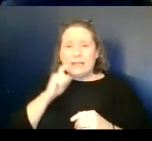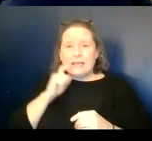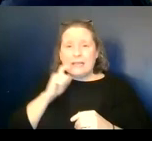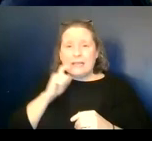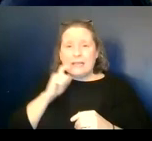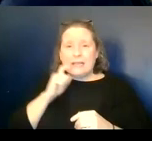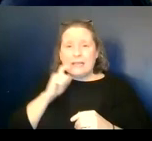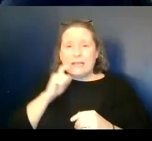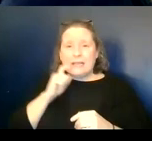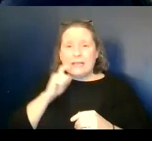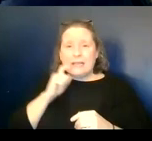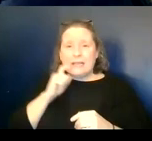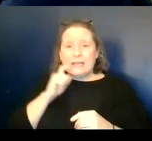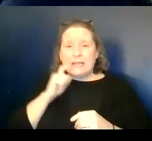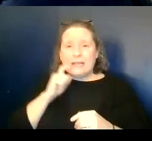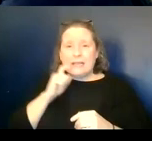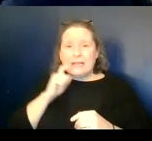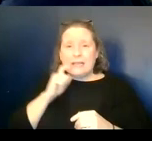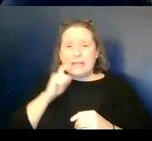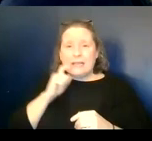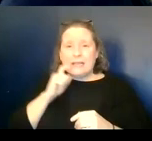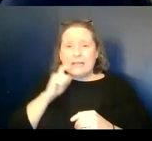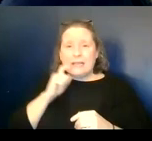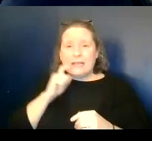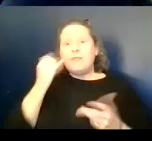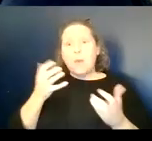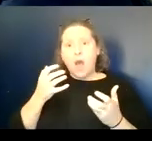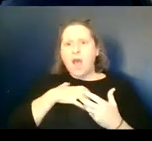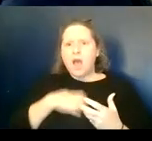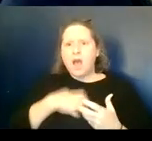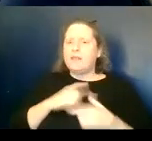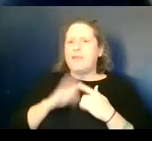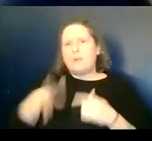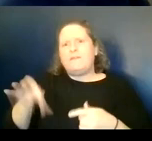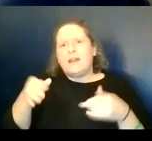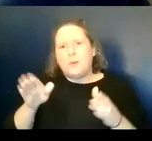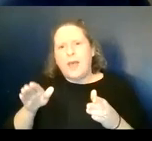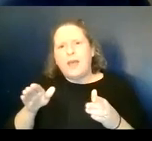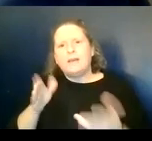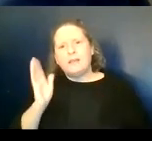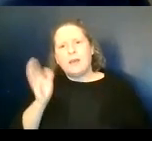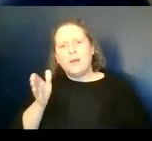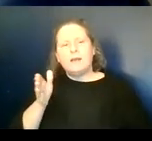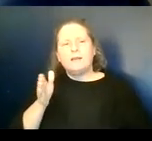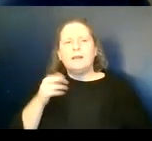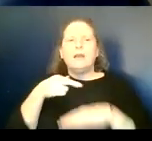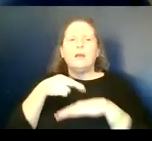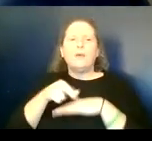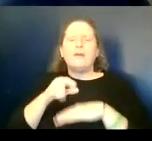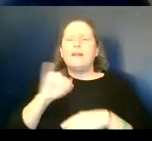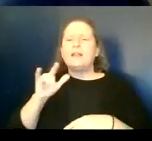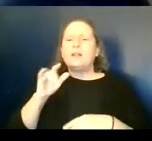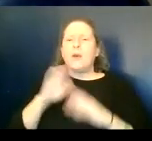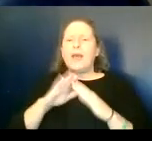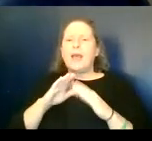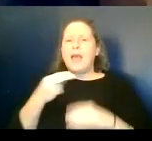people find, well, there's a will, there's a way, right? So, wanting to reference the history of Illinois House Bill